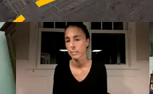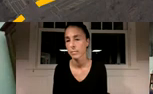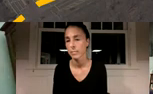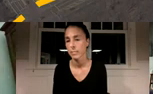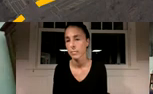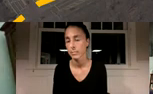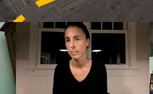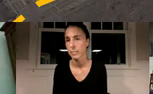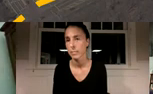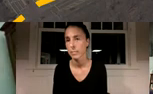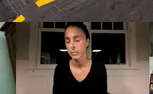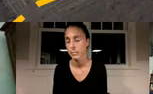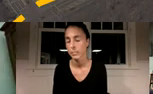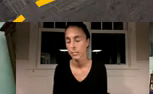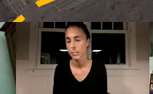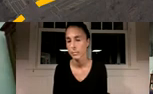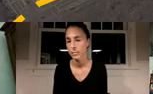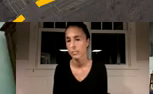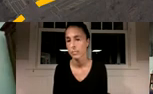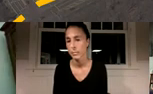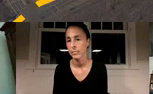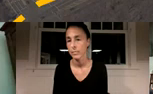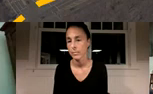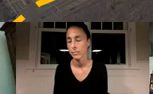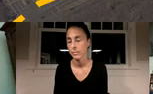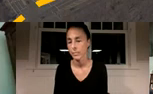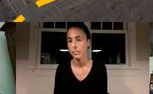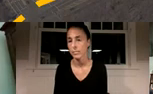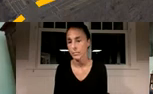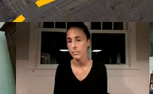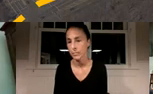this are good to put to escalate, because